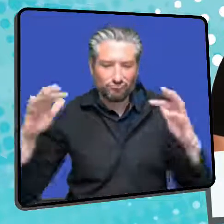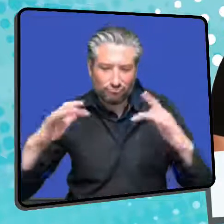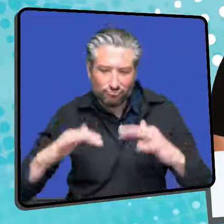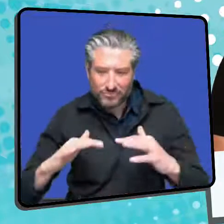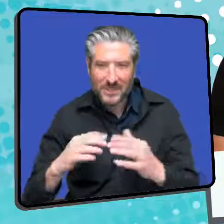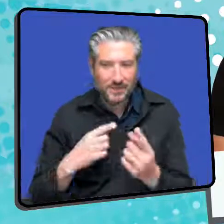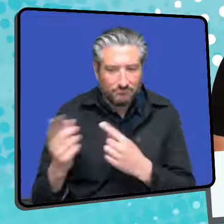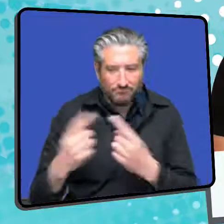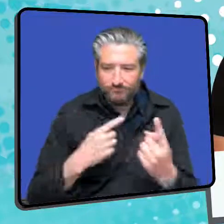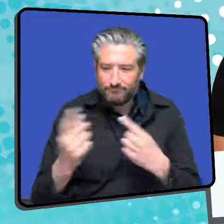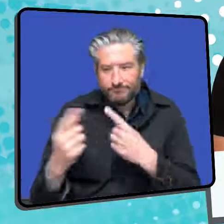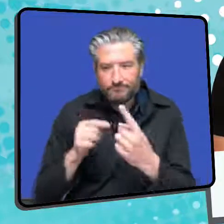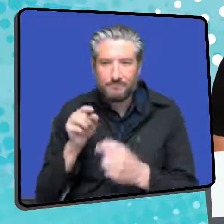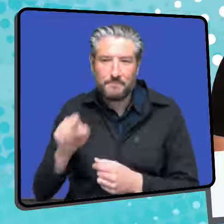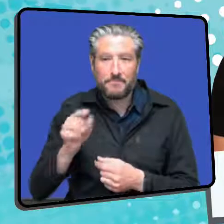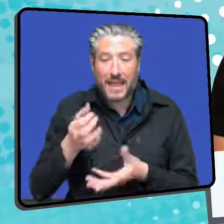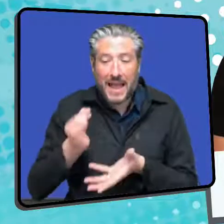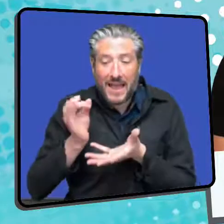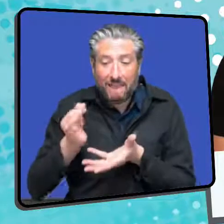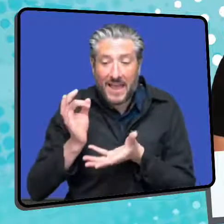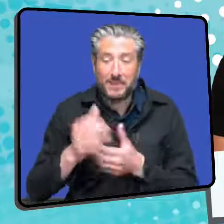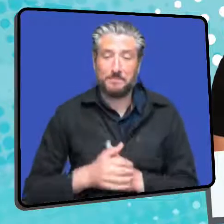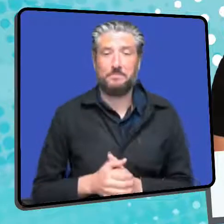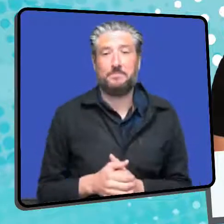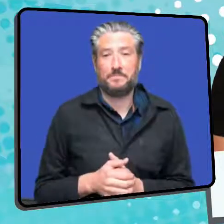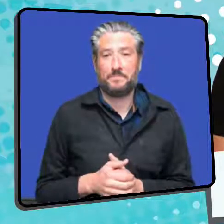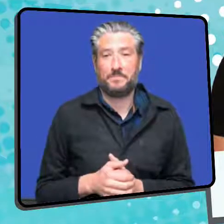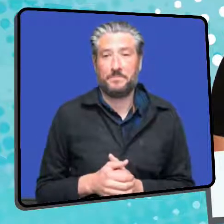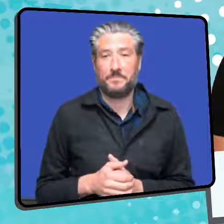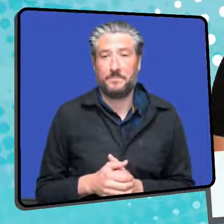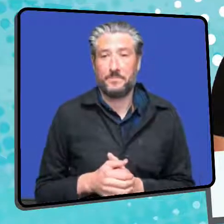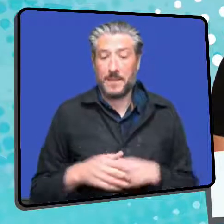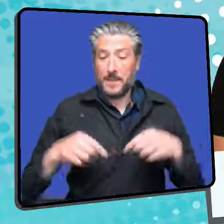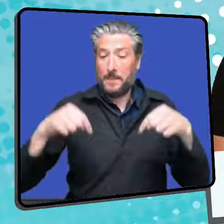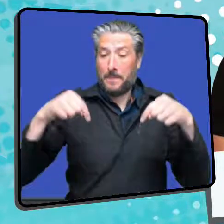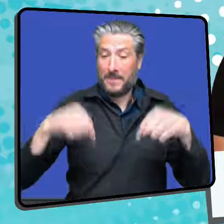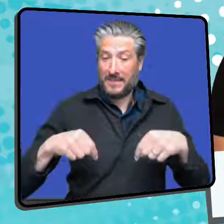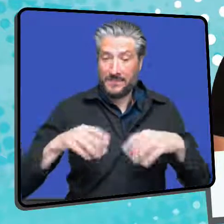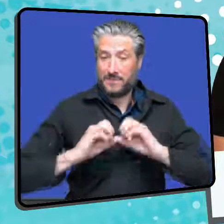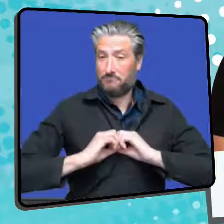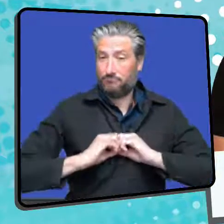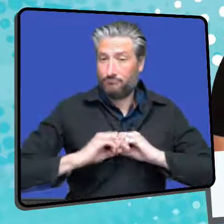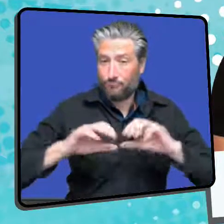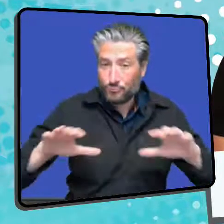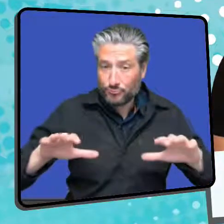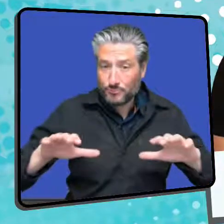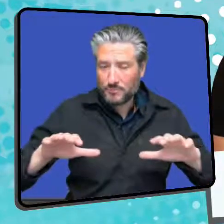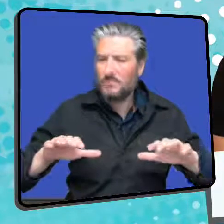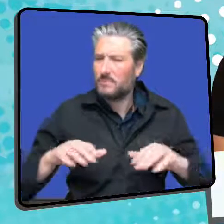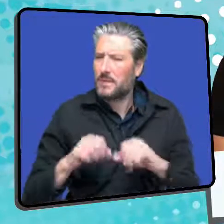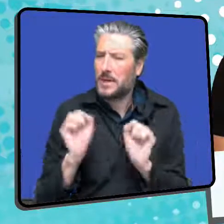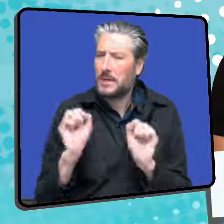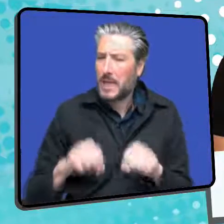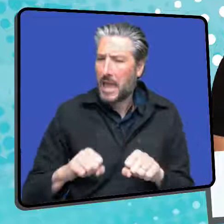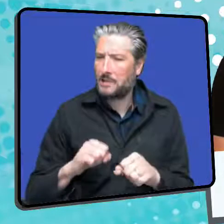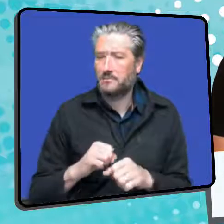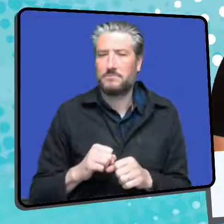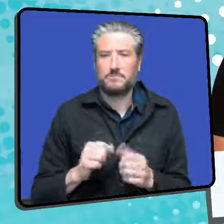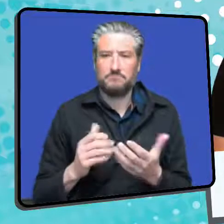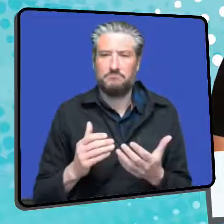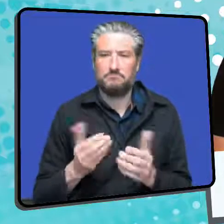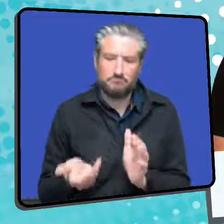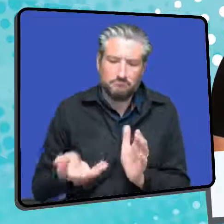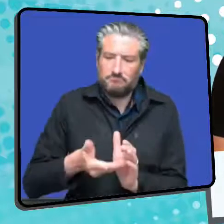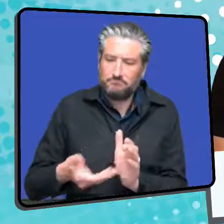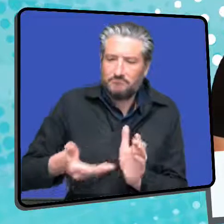aka.ms/abitofai-cafe. If you want to rewatch this episode and take in even more detail, go to abitofai.show. And